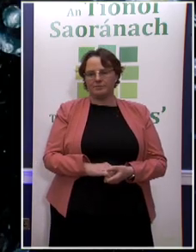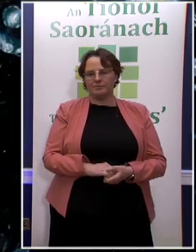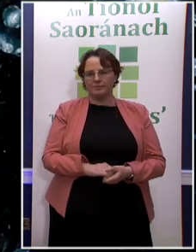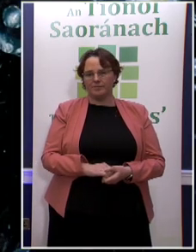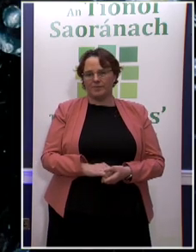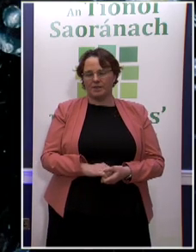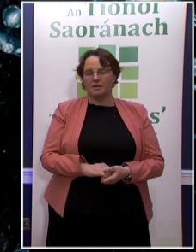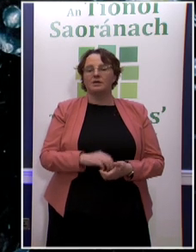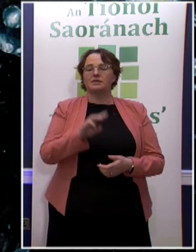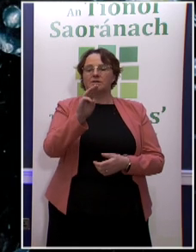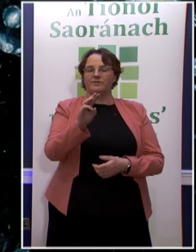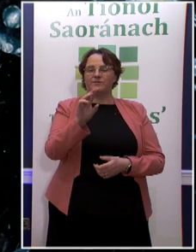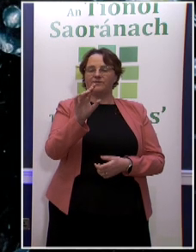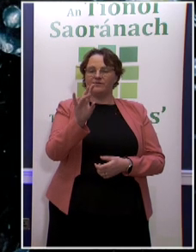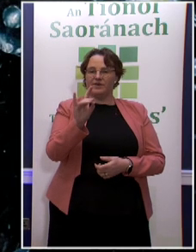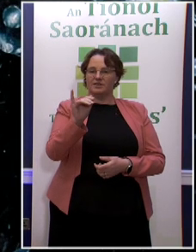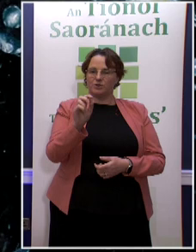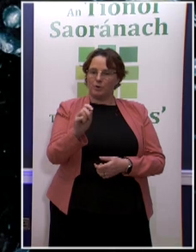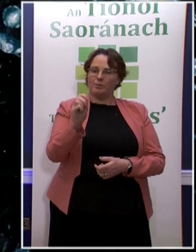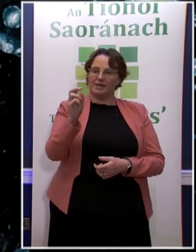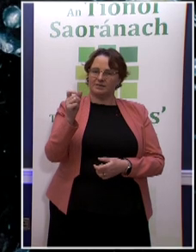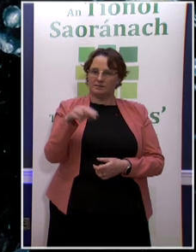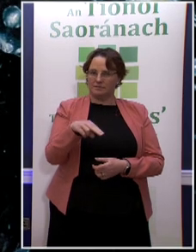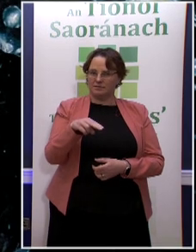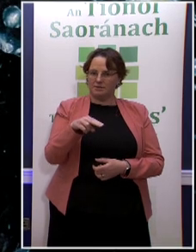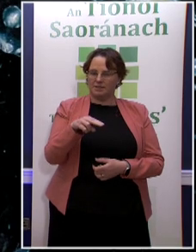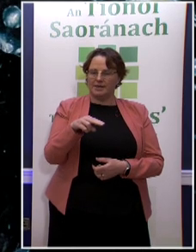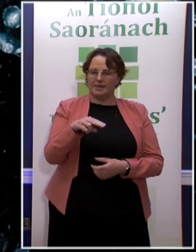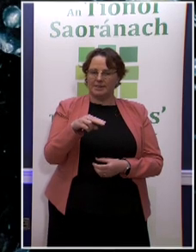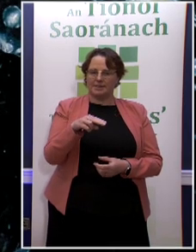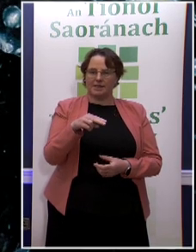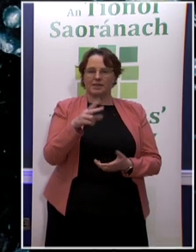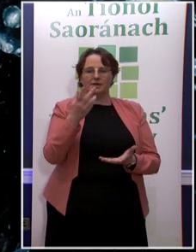Those phytoplankton are fed upon by multitudes of tiny animal